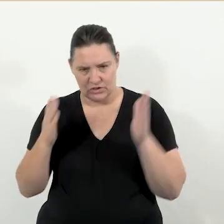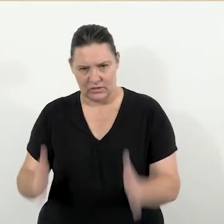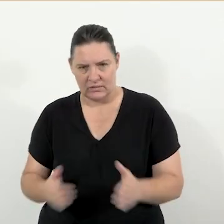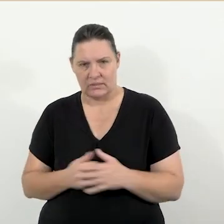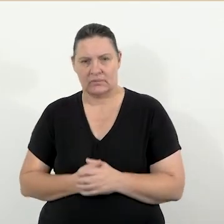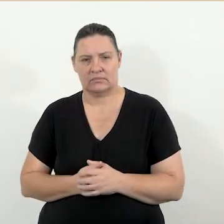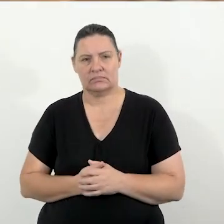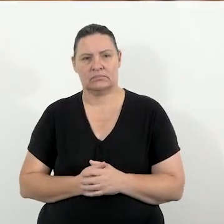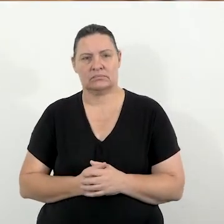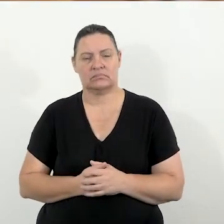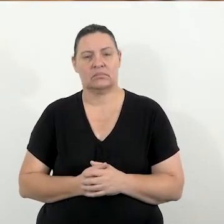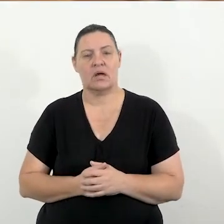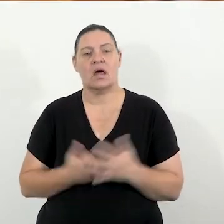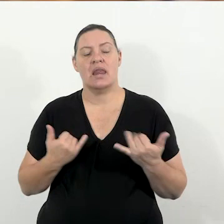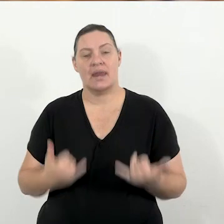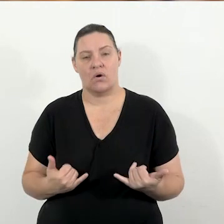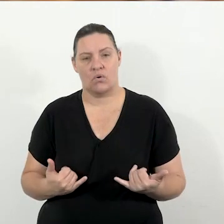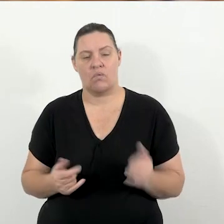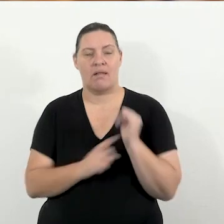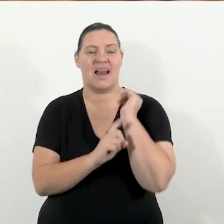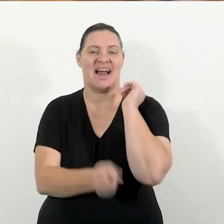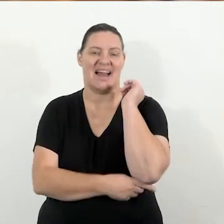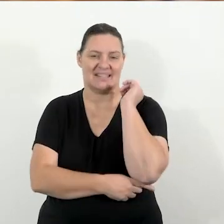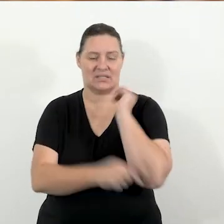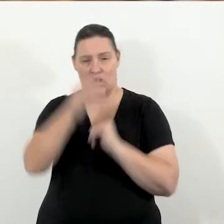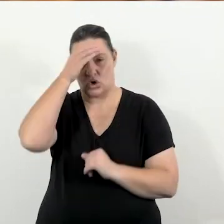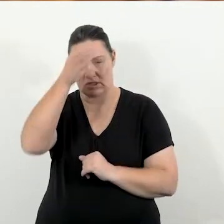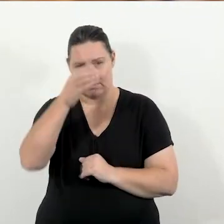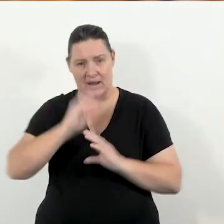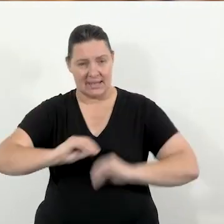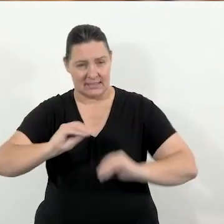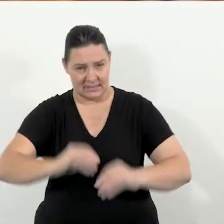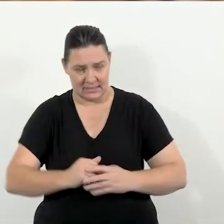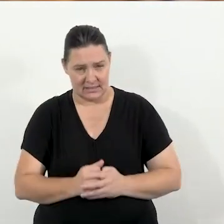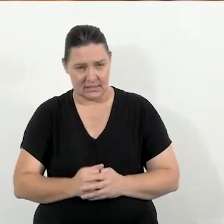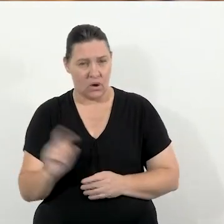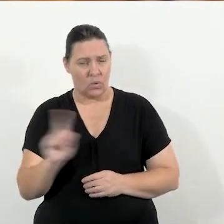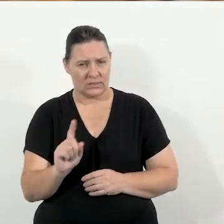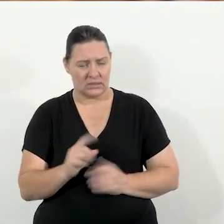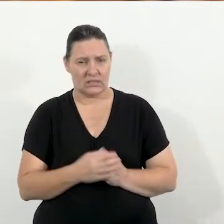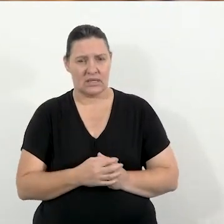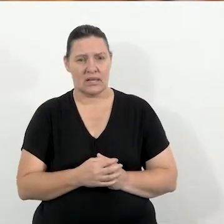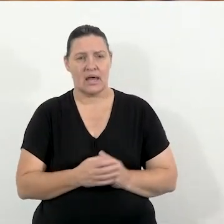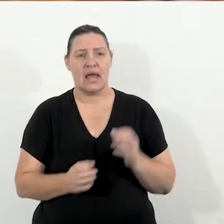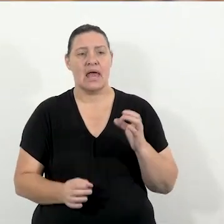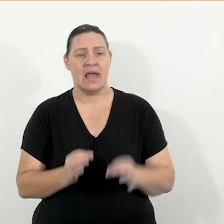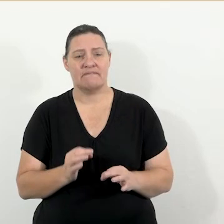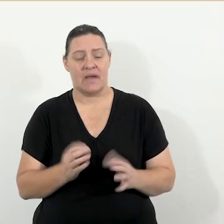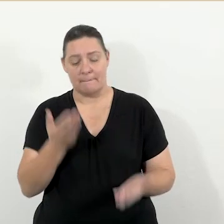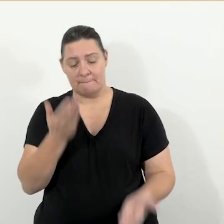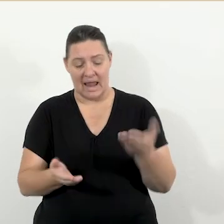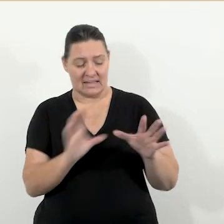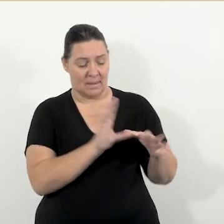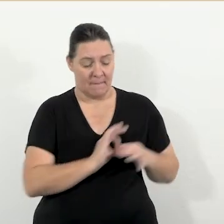And then learners, we're gonna move on to the last concept of the lesson, which is what happens when we upset